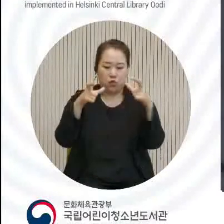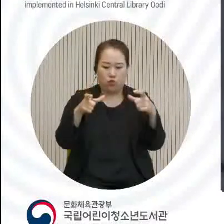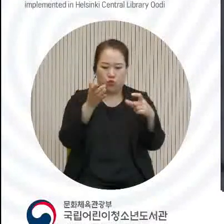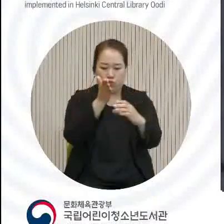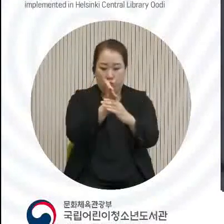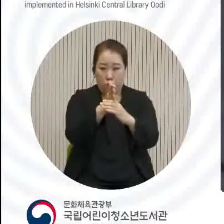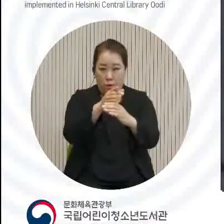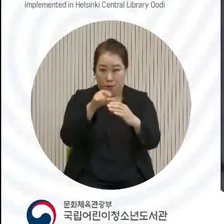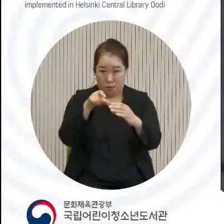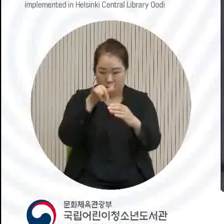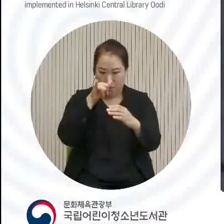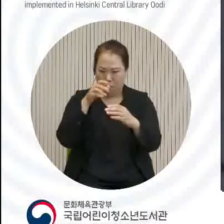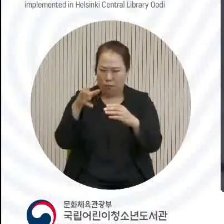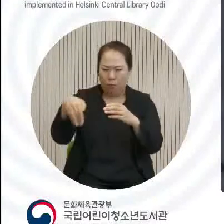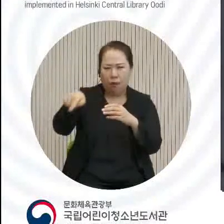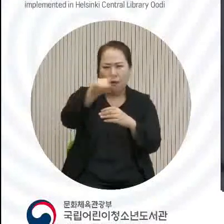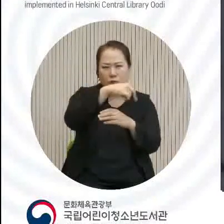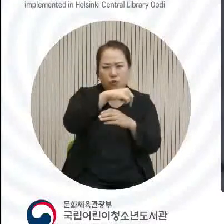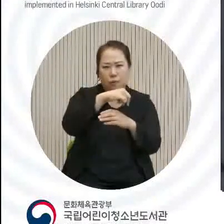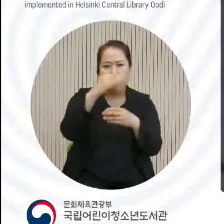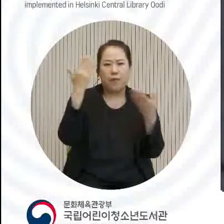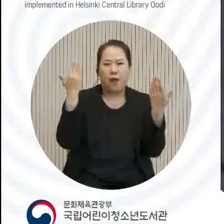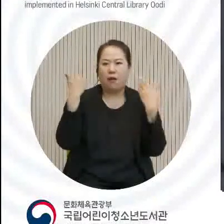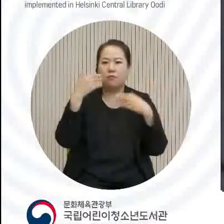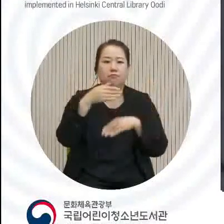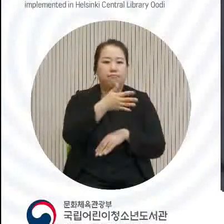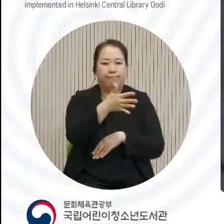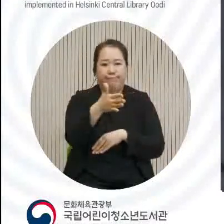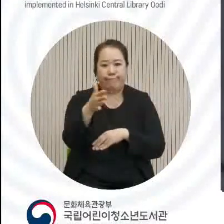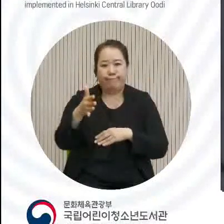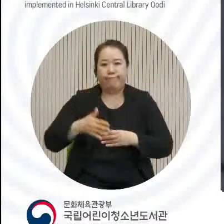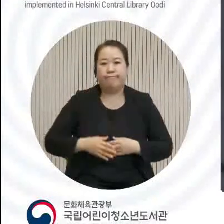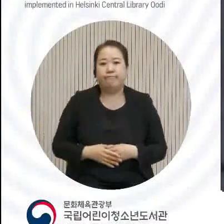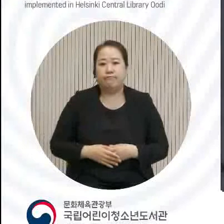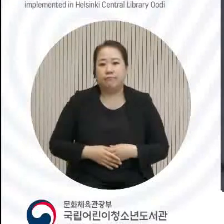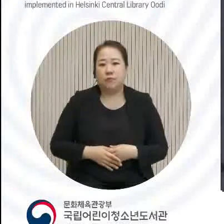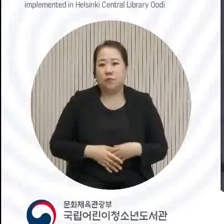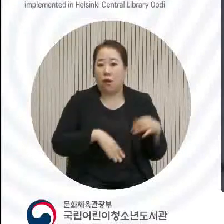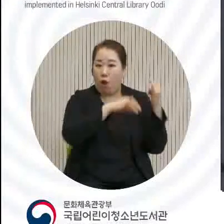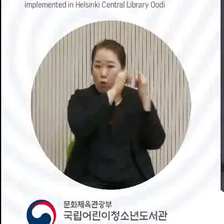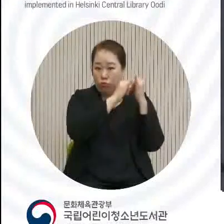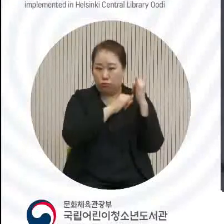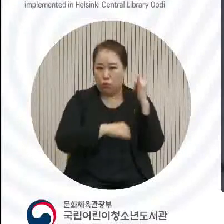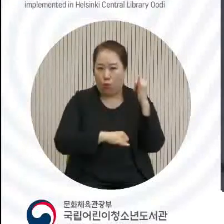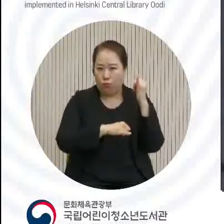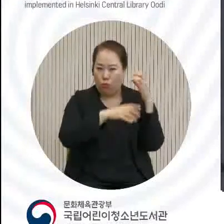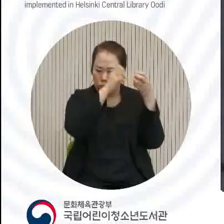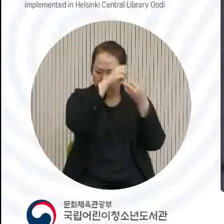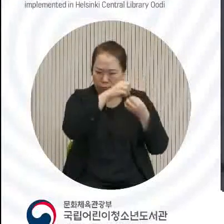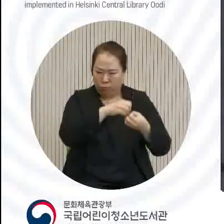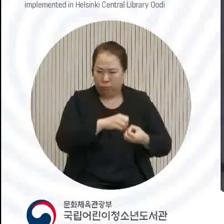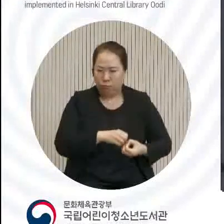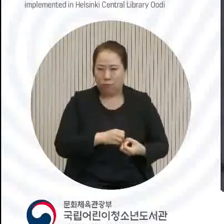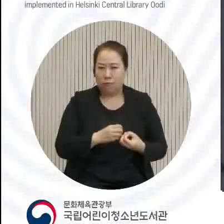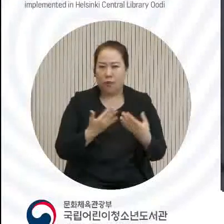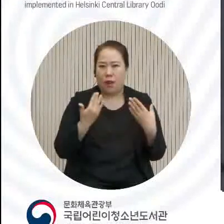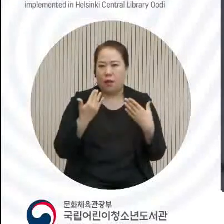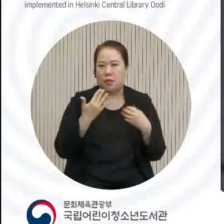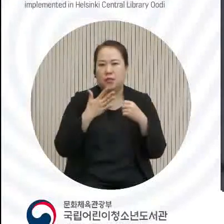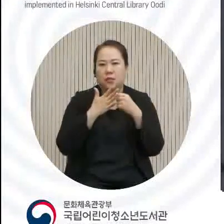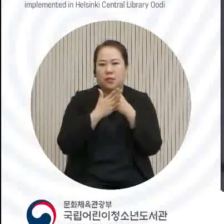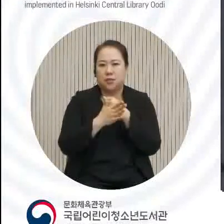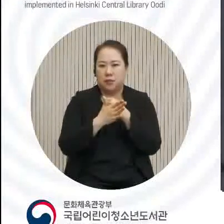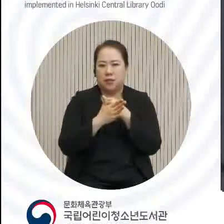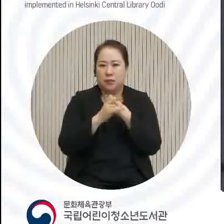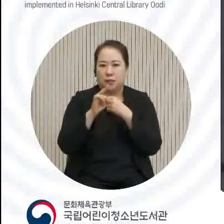that reason, there are no neighboring schools to provide these services. But more importantly, Audi's mission